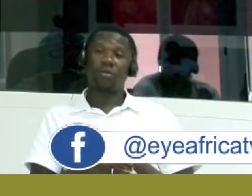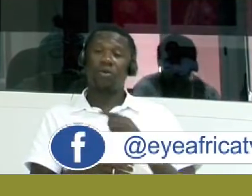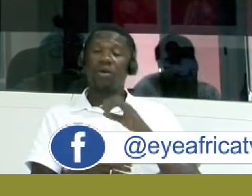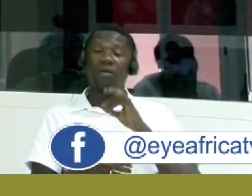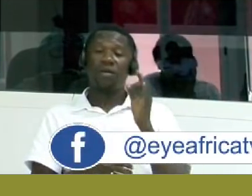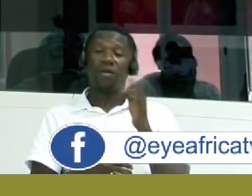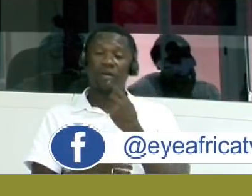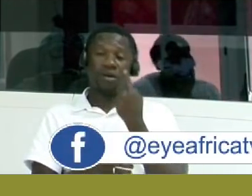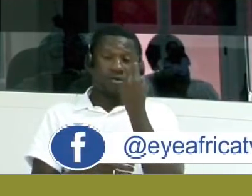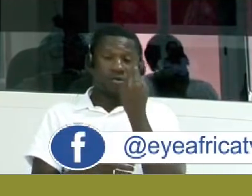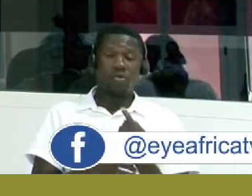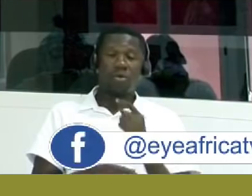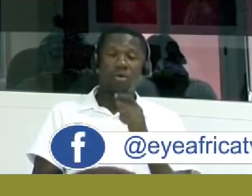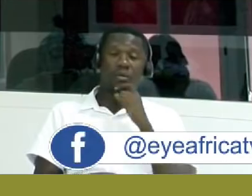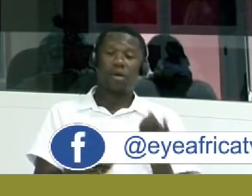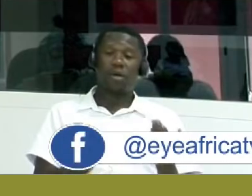man.